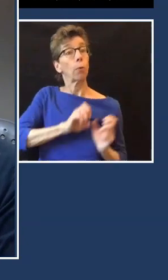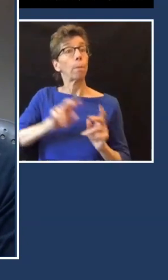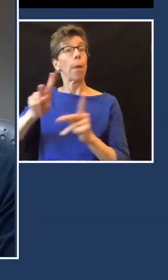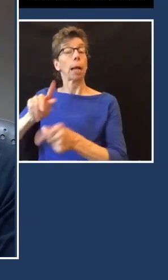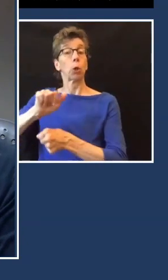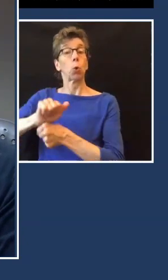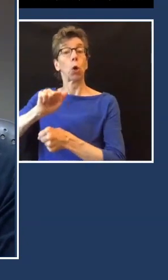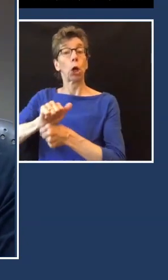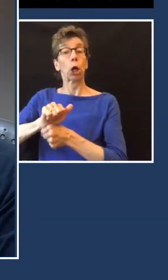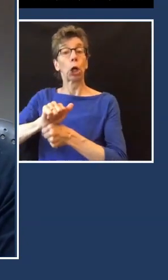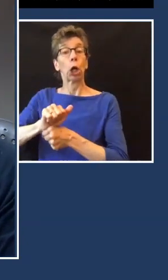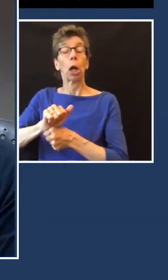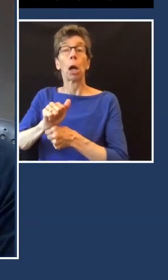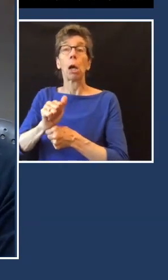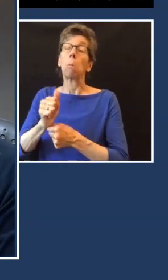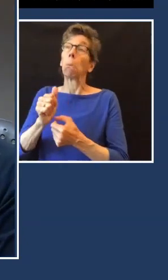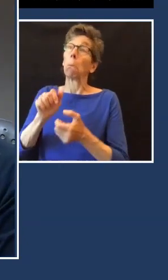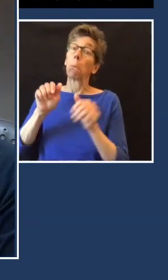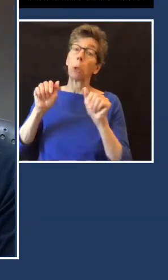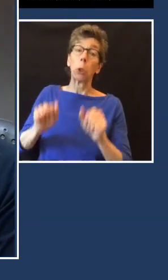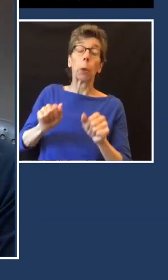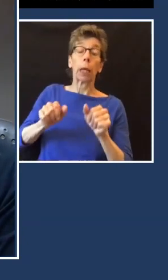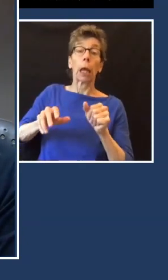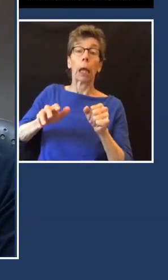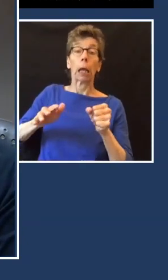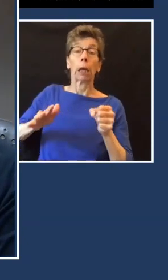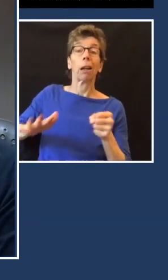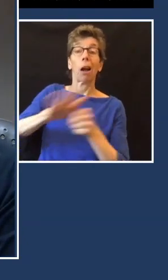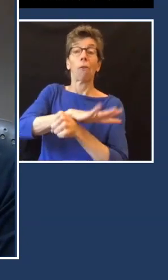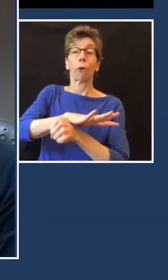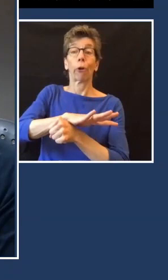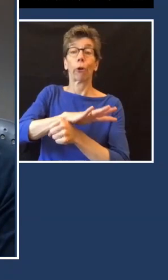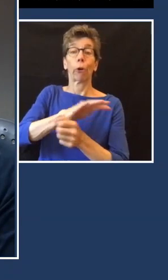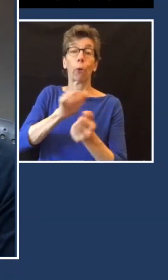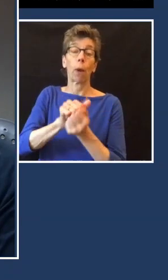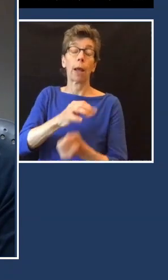any volunteering experiences, if they've worked on any